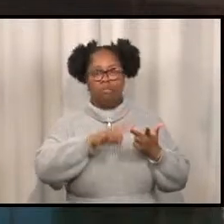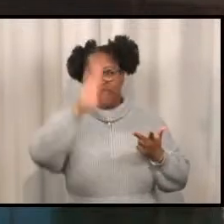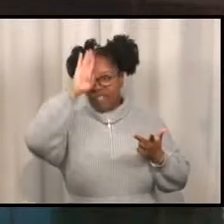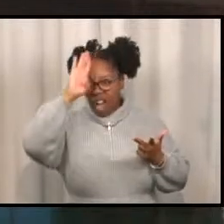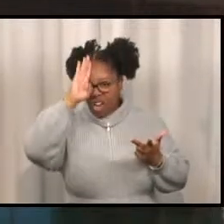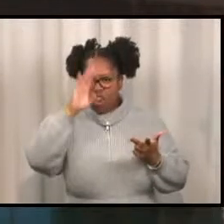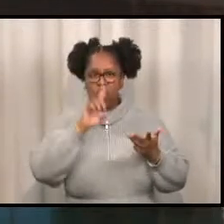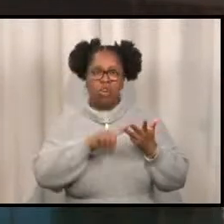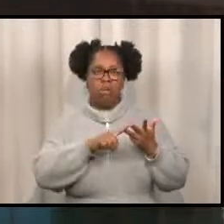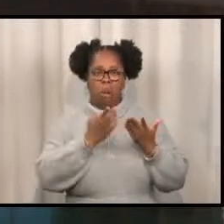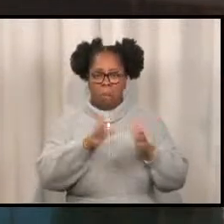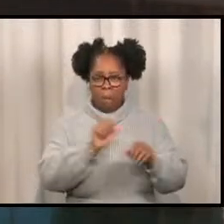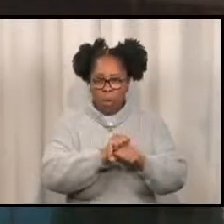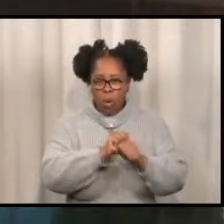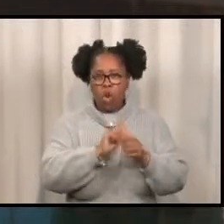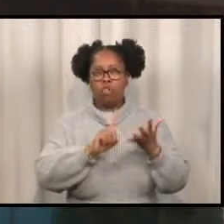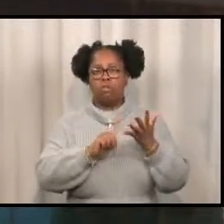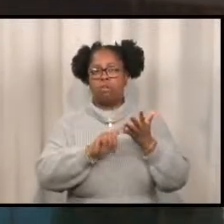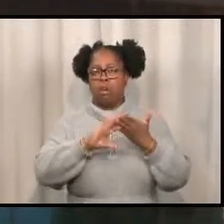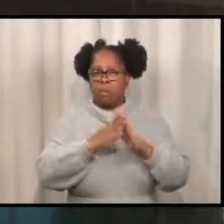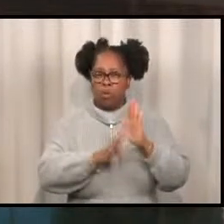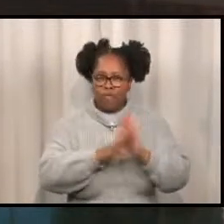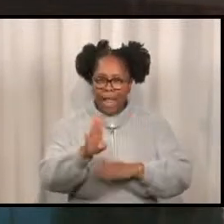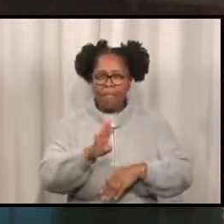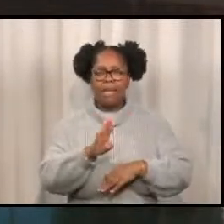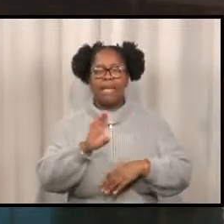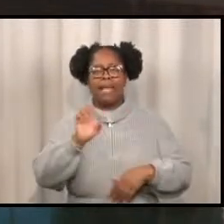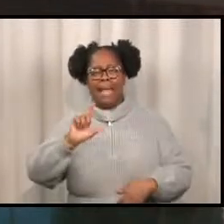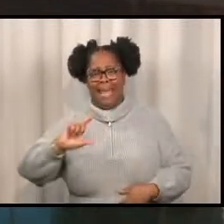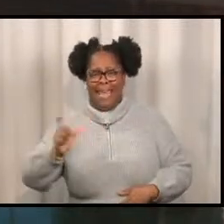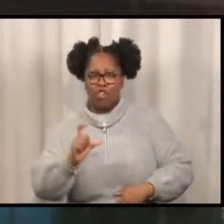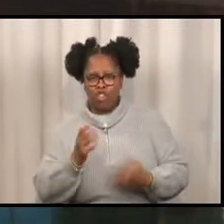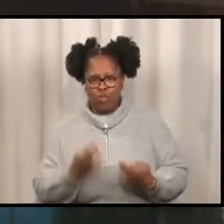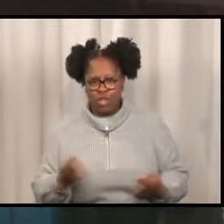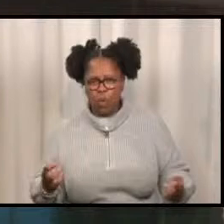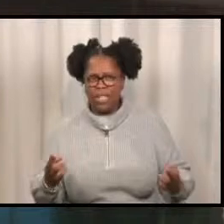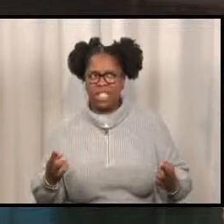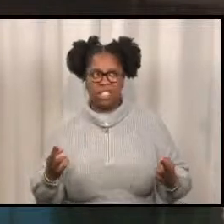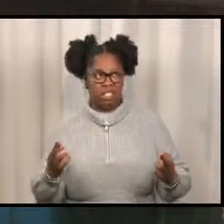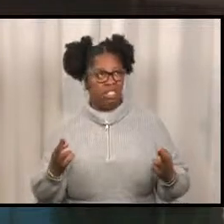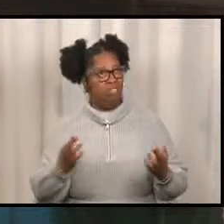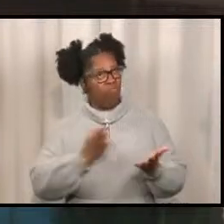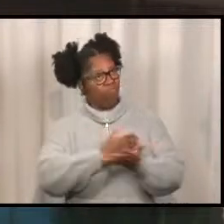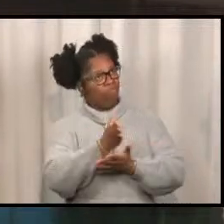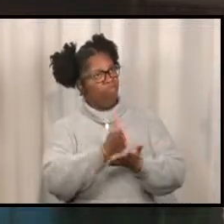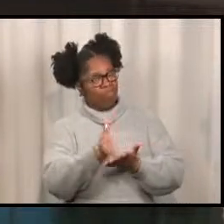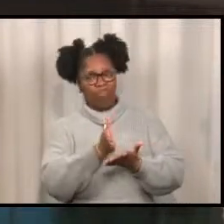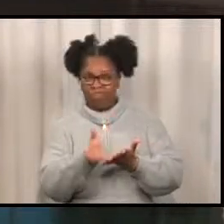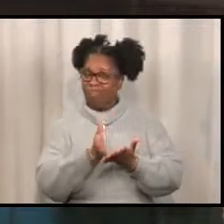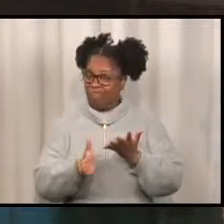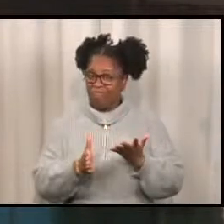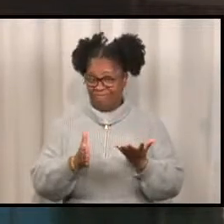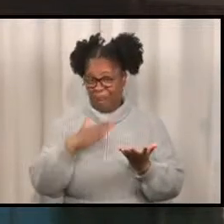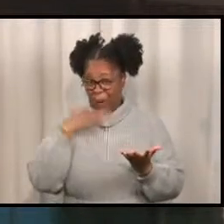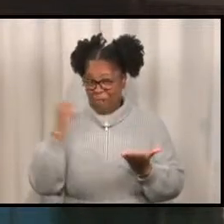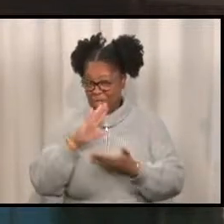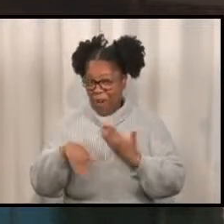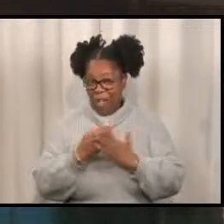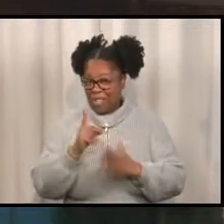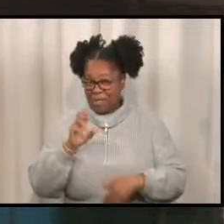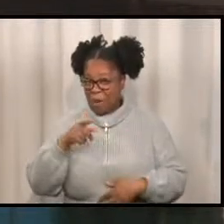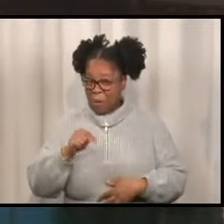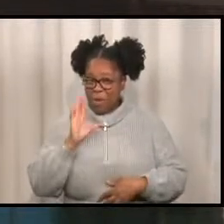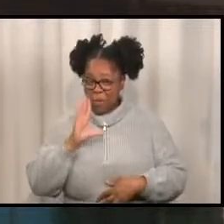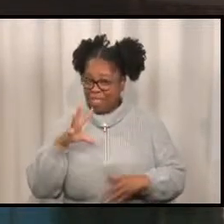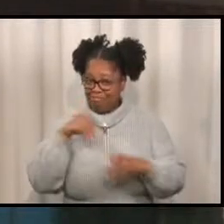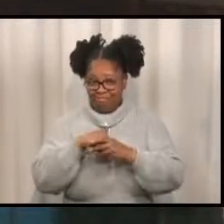fire, public works, community development, energy resources. Almost every single department in the city is going to be participating